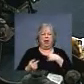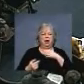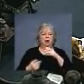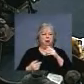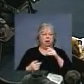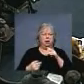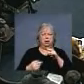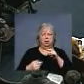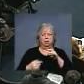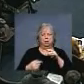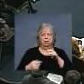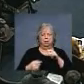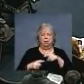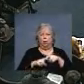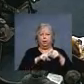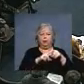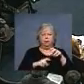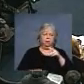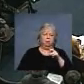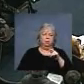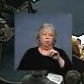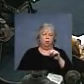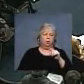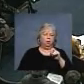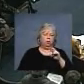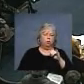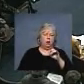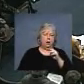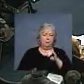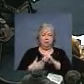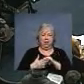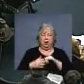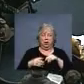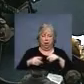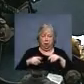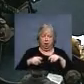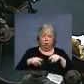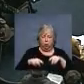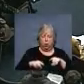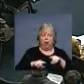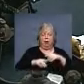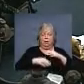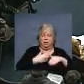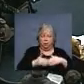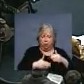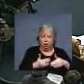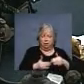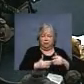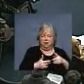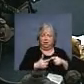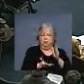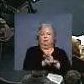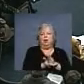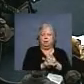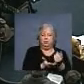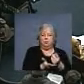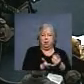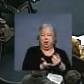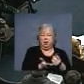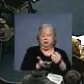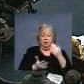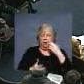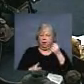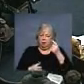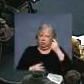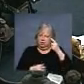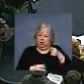somebody off in the process of while they're in the pipeline. I understand he hadn't got zoning approval yet, and he may well